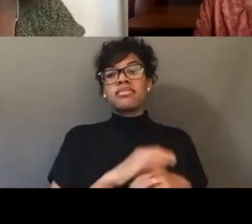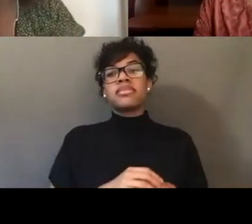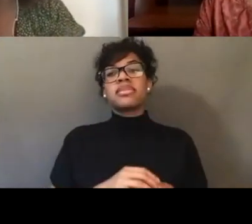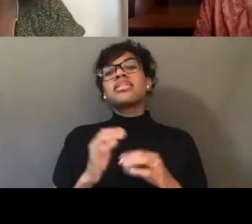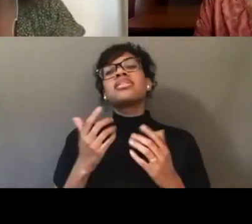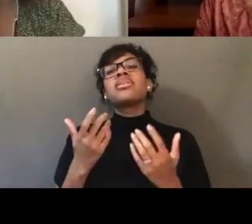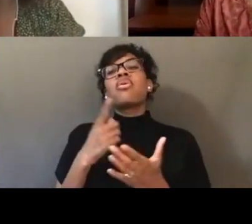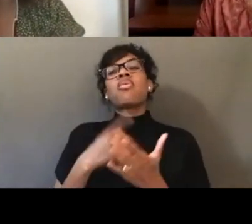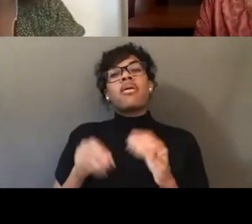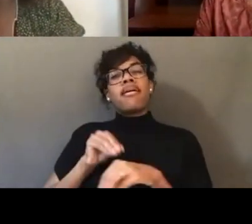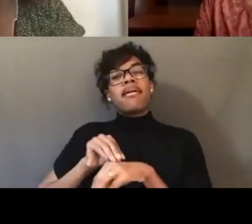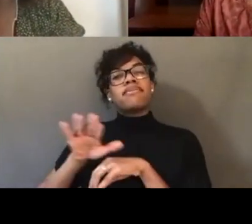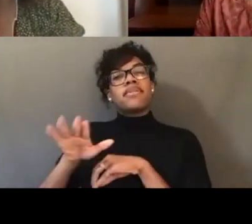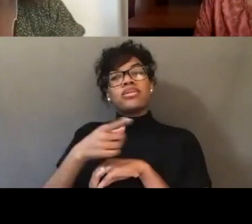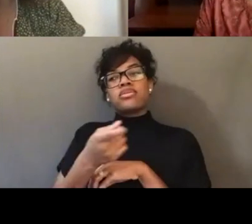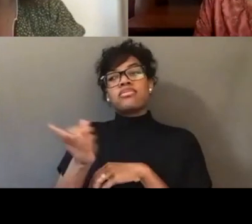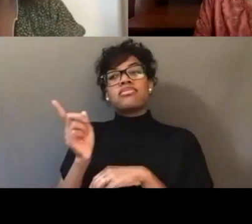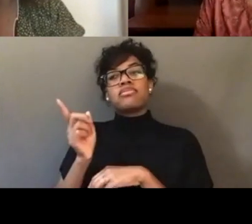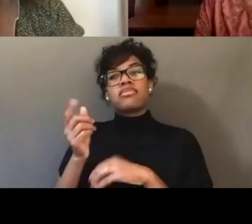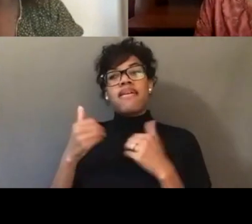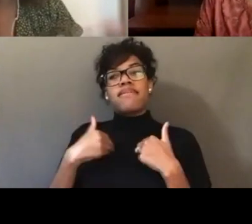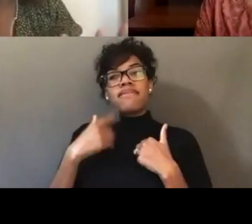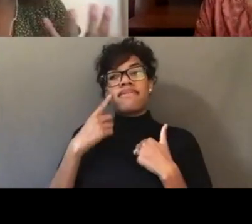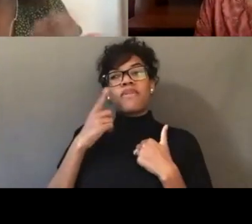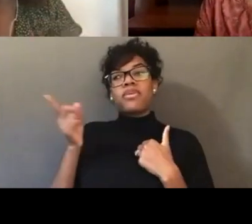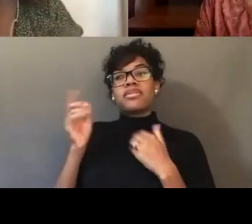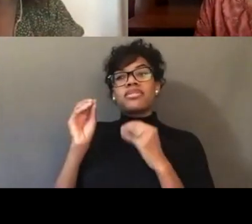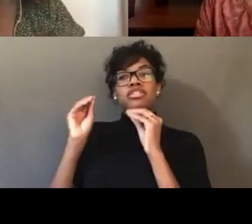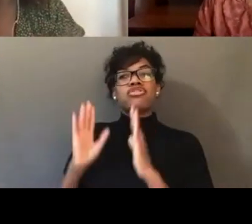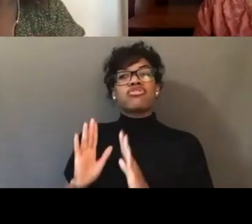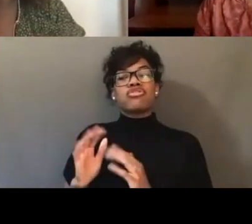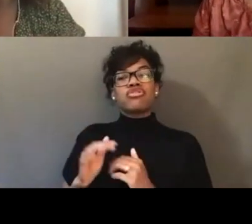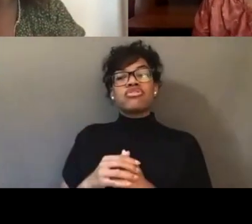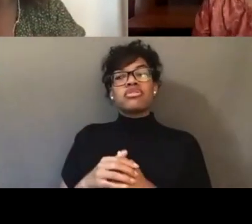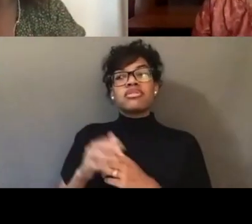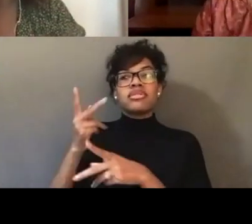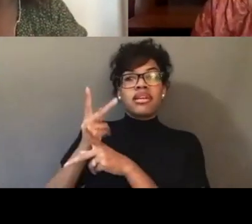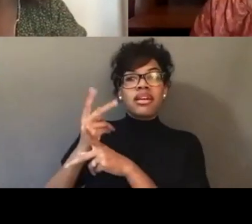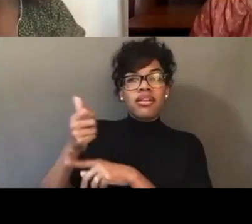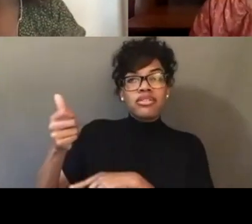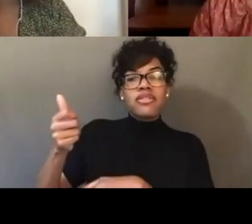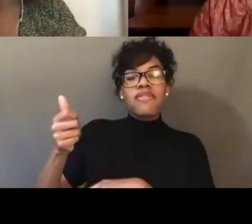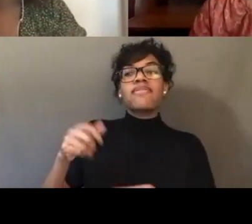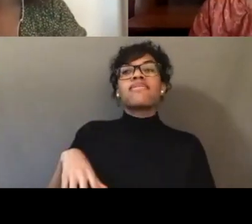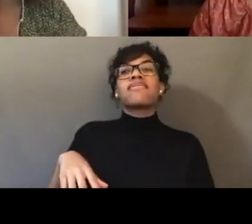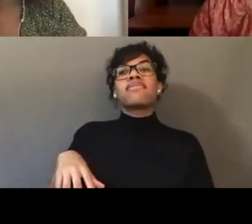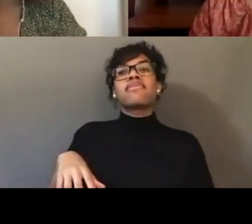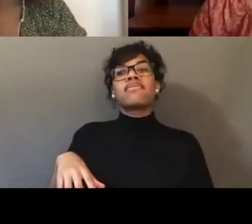for themselves, especially in this moment as we are carrying so much?